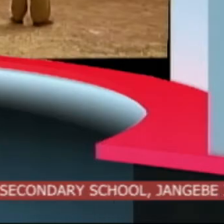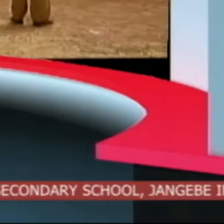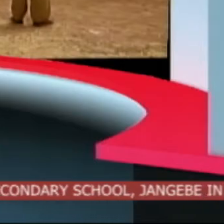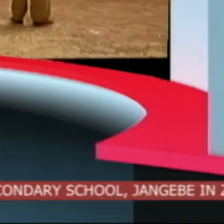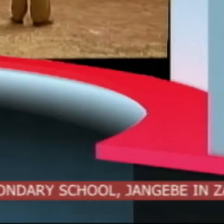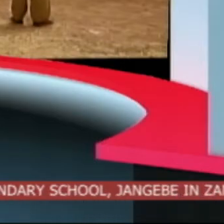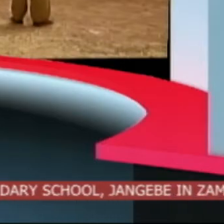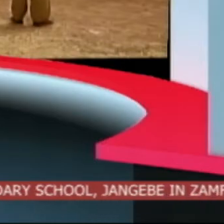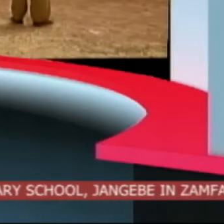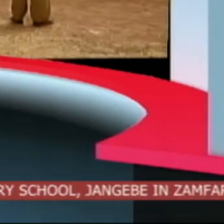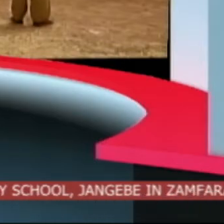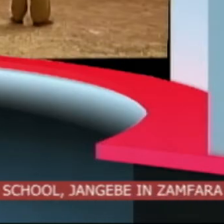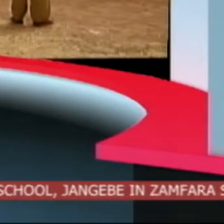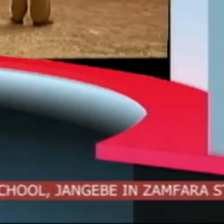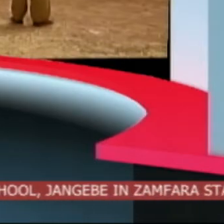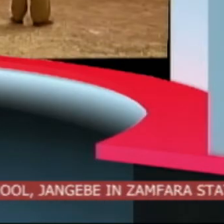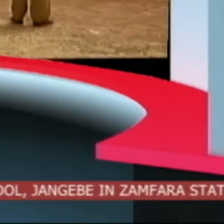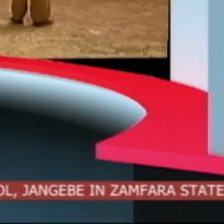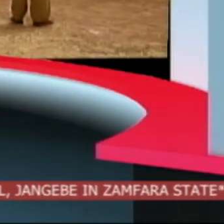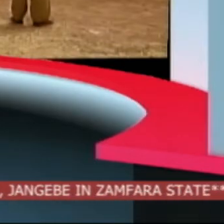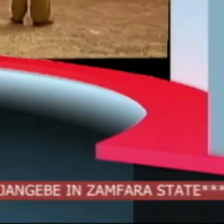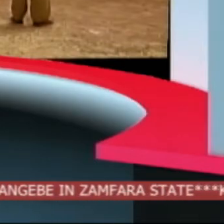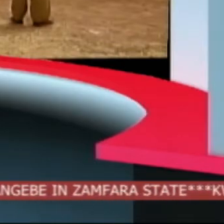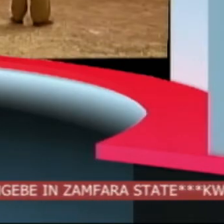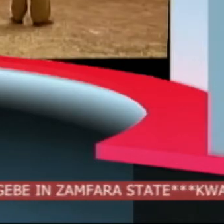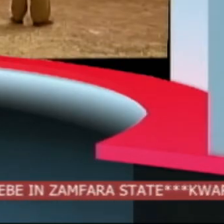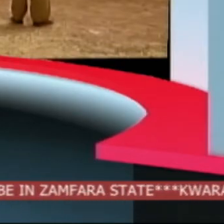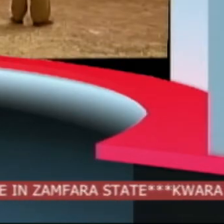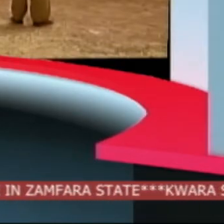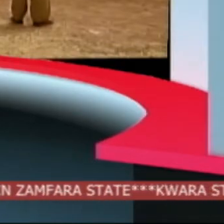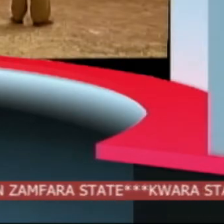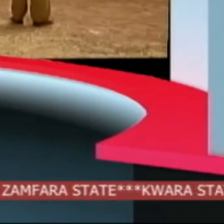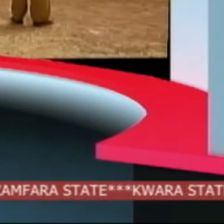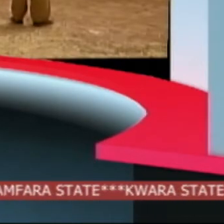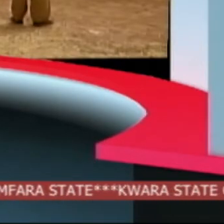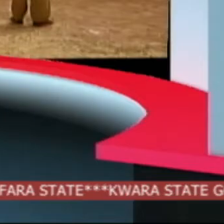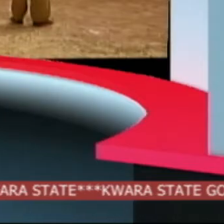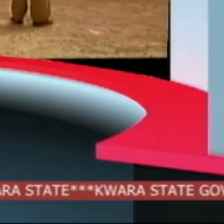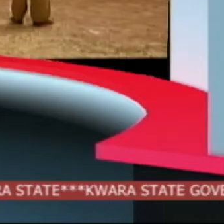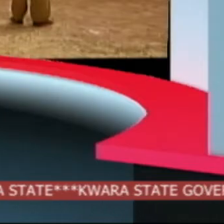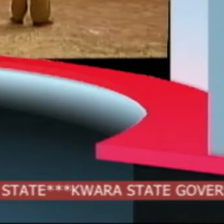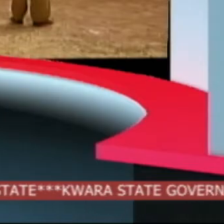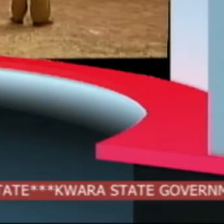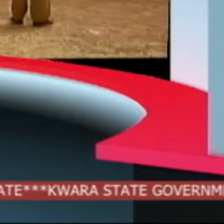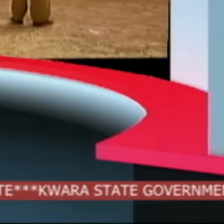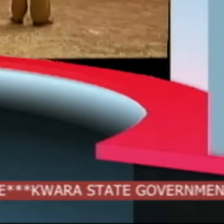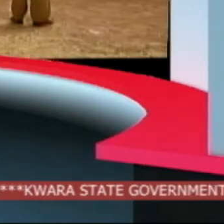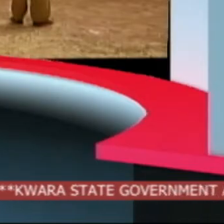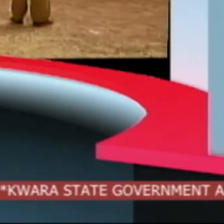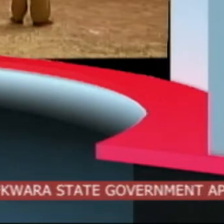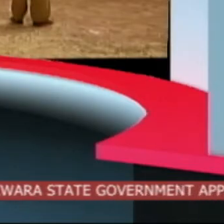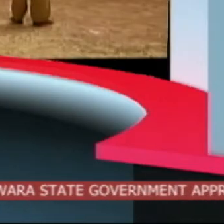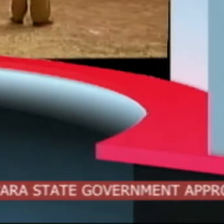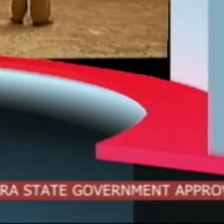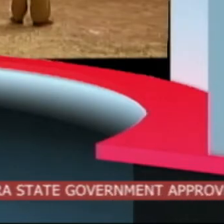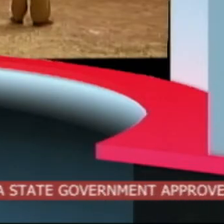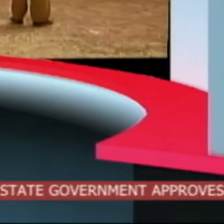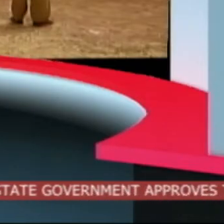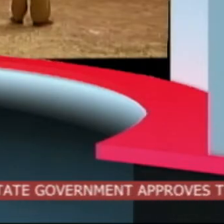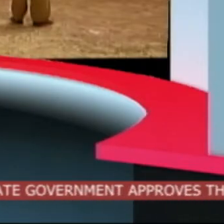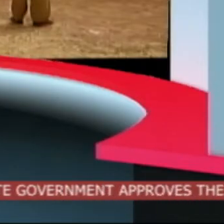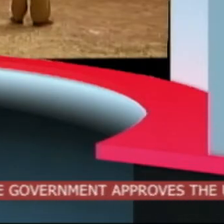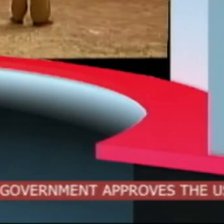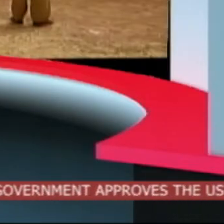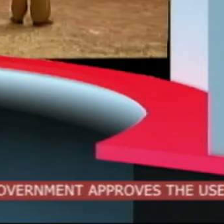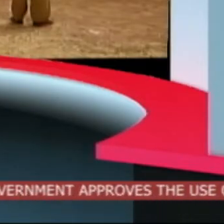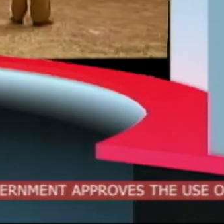School Jangibi in Chalata Mafara local government area of Zamfara State. State Commissioner of Information Suleiman Sunau